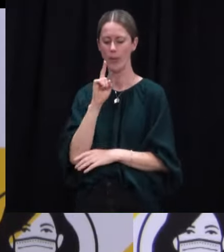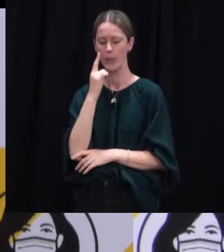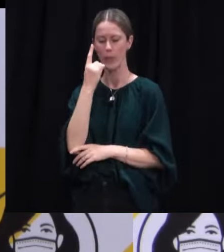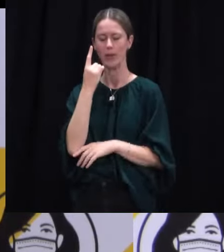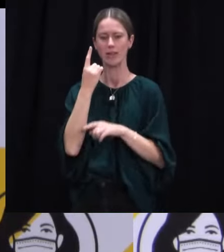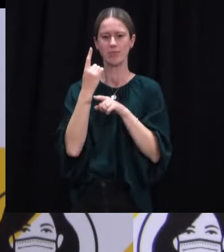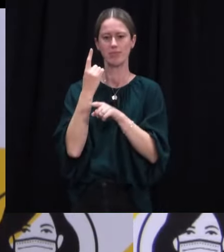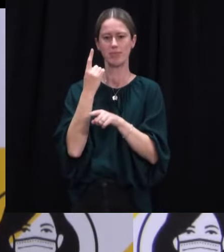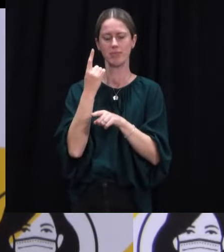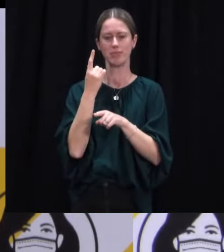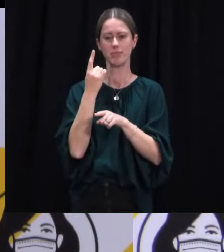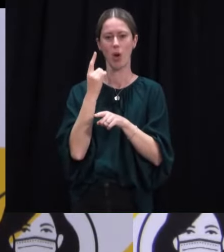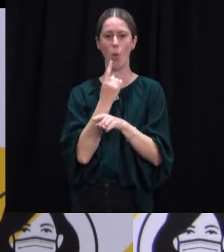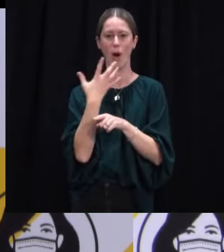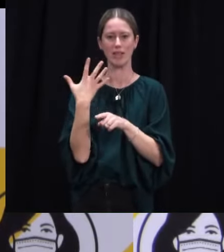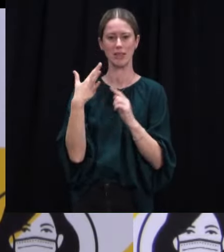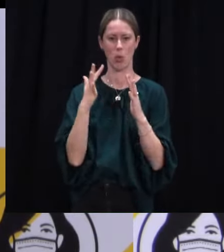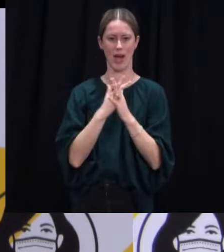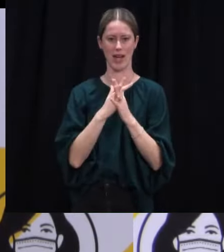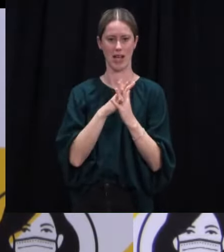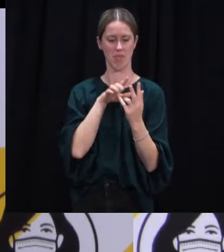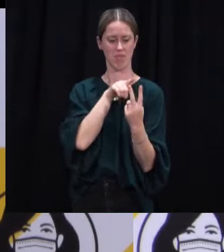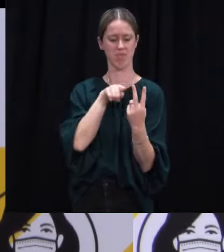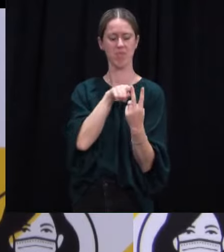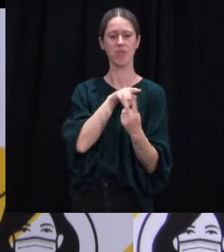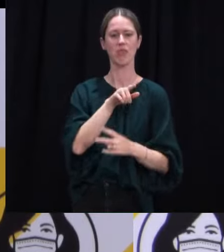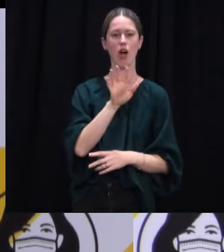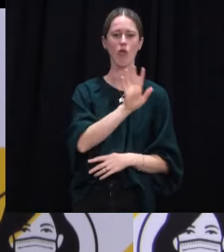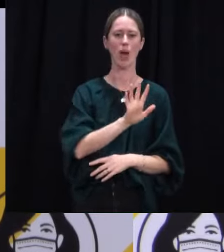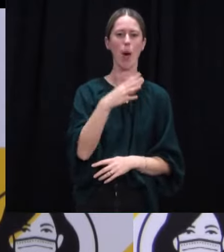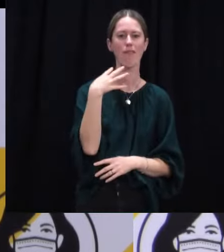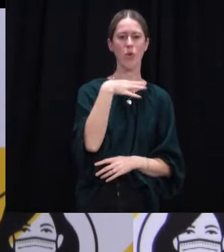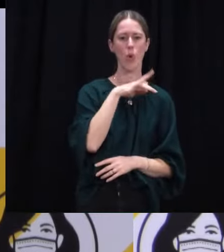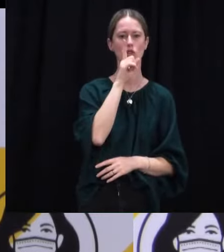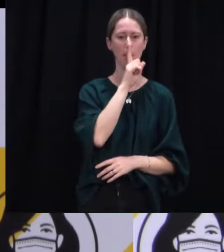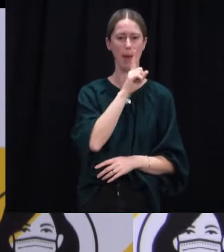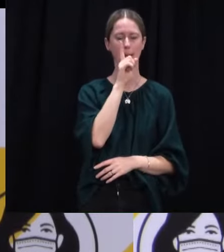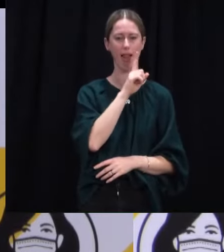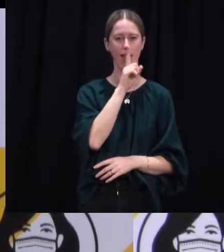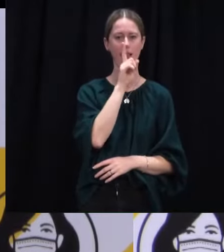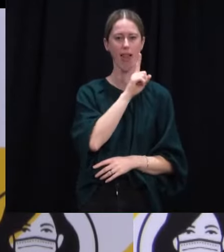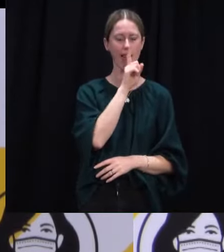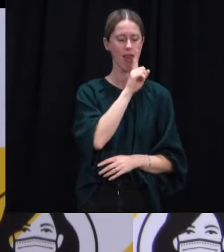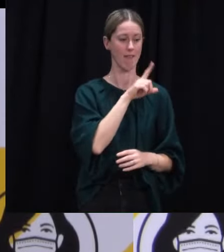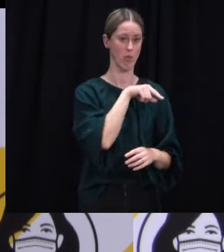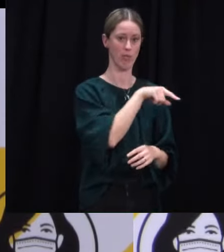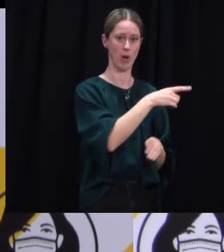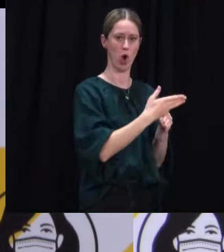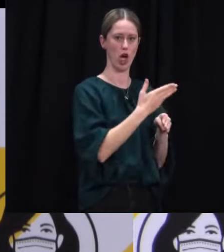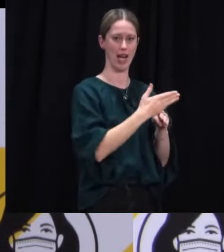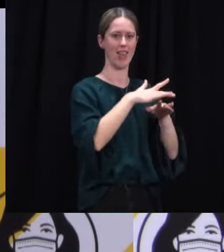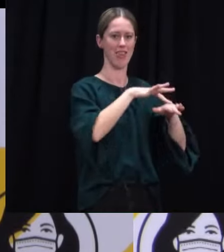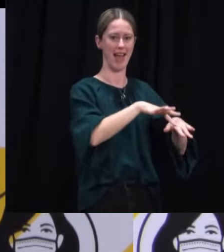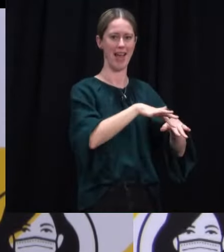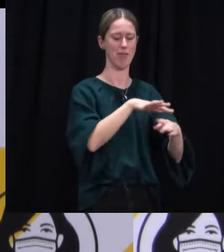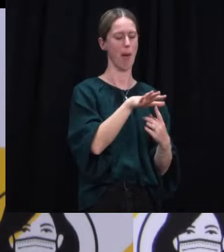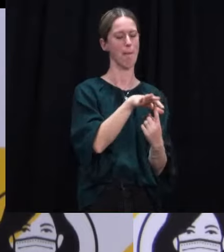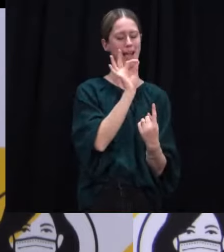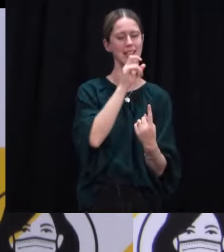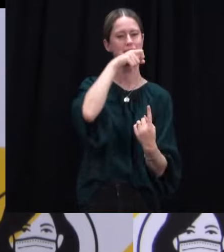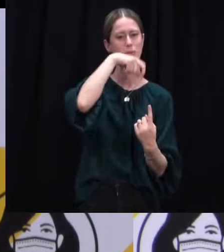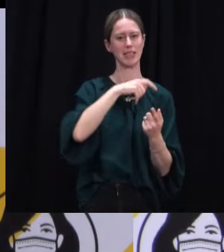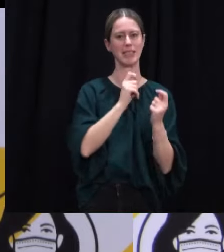nasopharyngeal, a nose swab once a week. So about 400 plus people of those who are currently eligible and able to access it have opted in